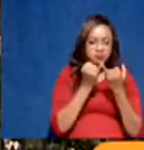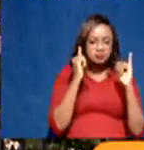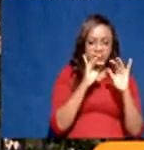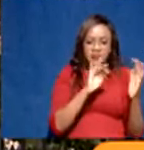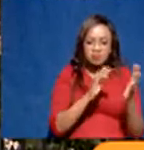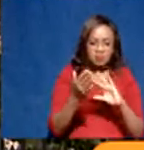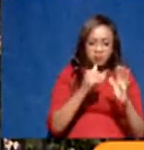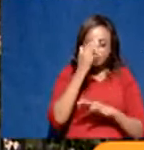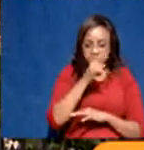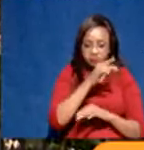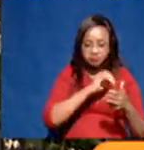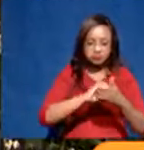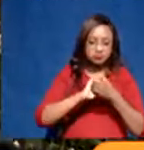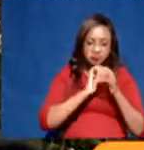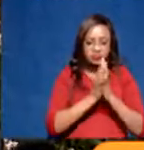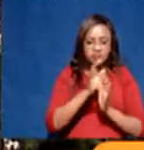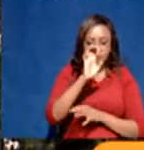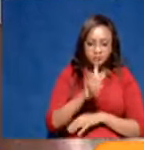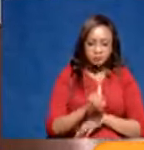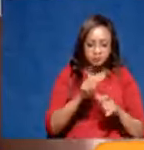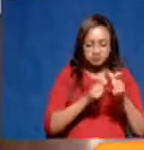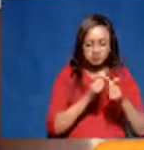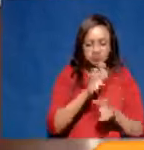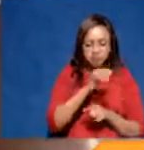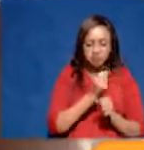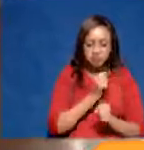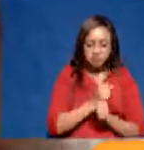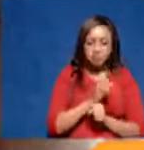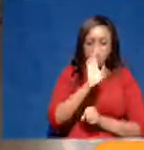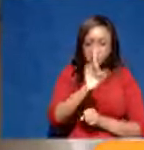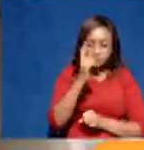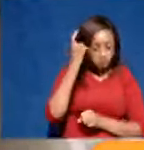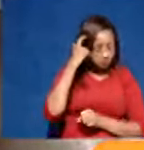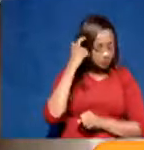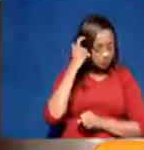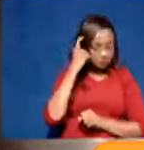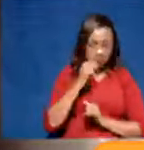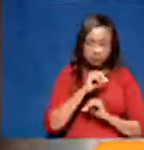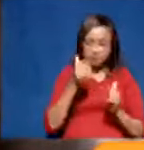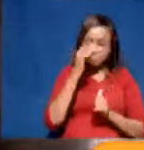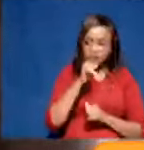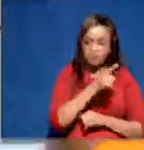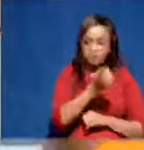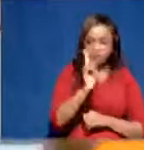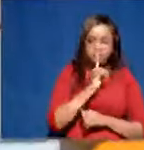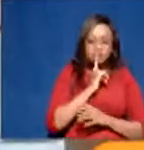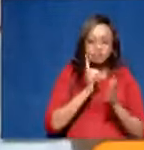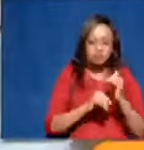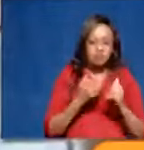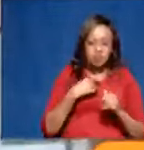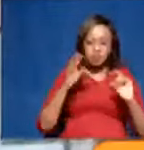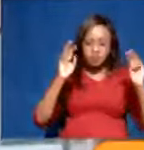seemingly engaging the executive in running its affairs. Keep in mind, although this has been raised as an issue of separation of